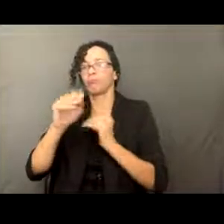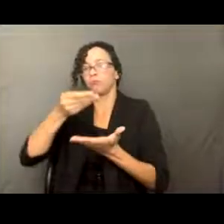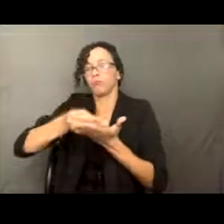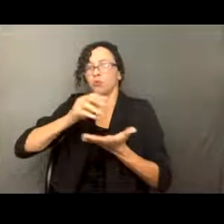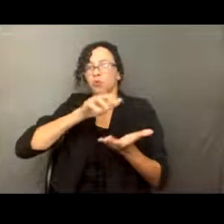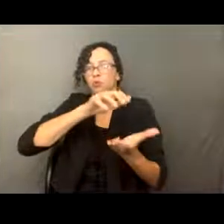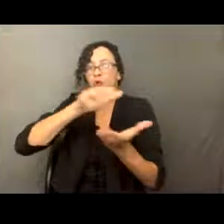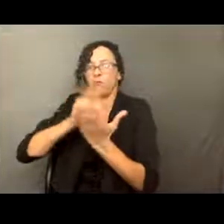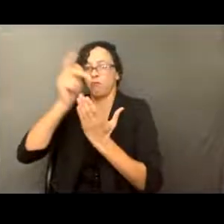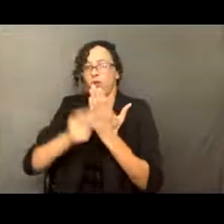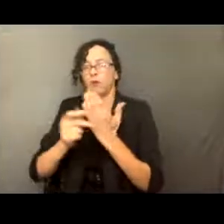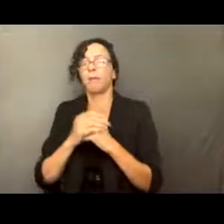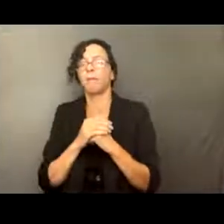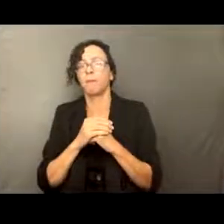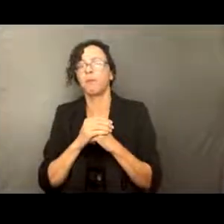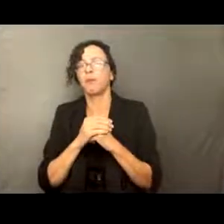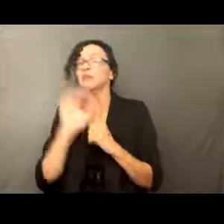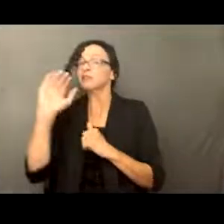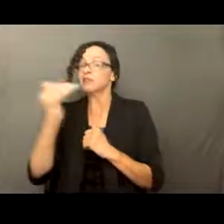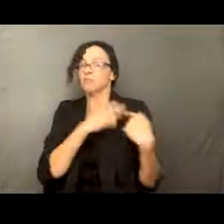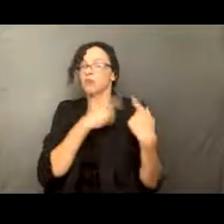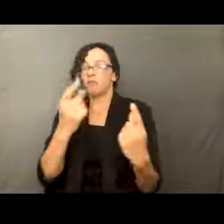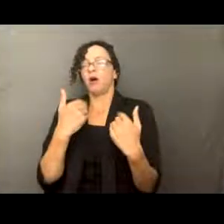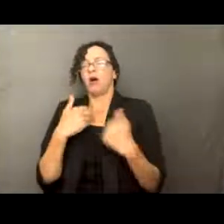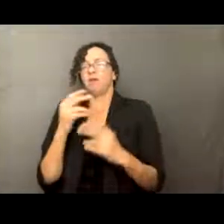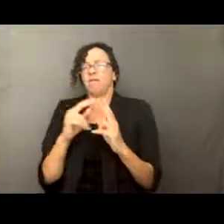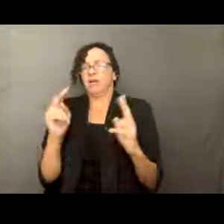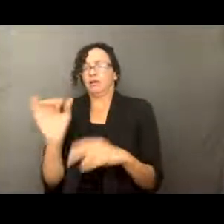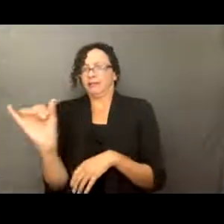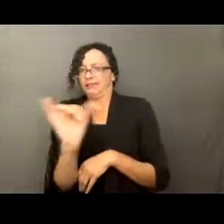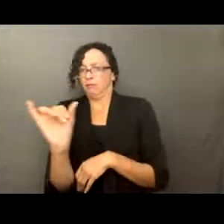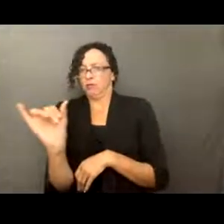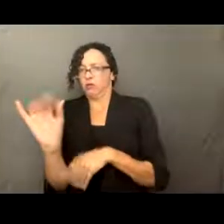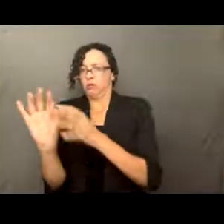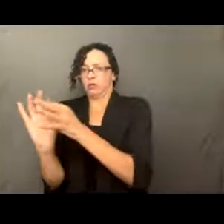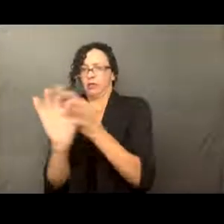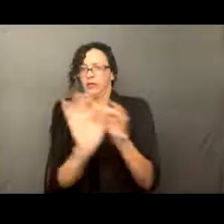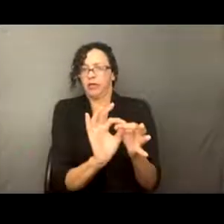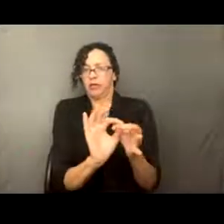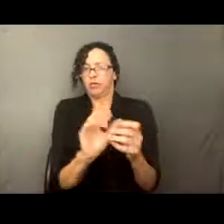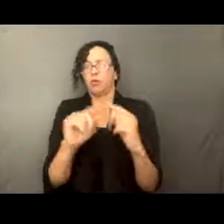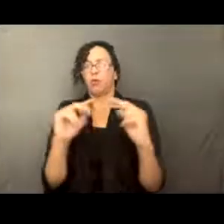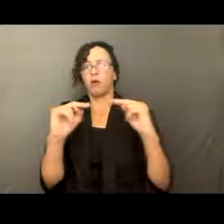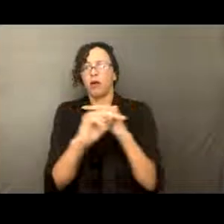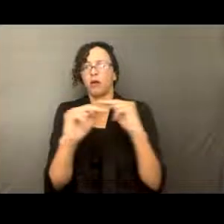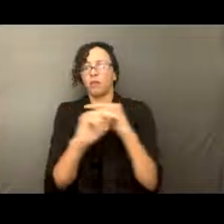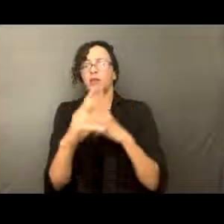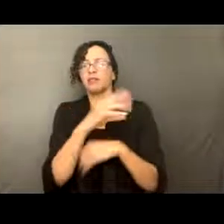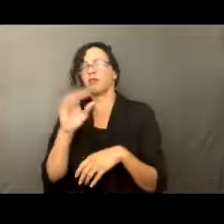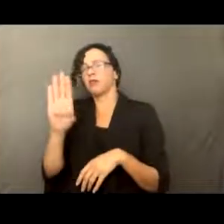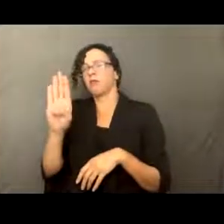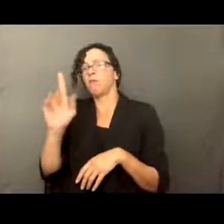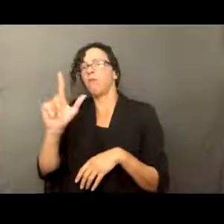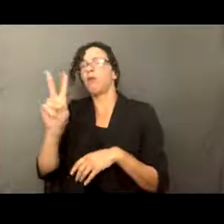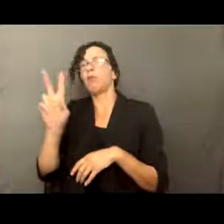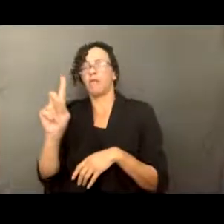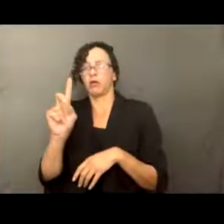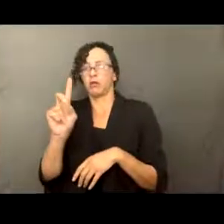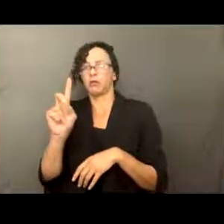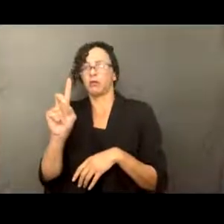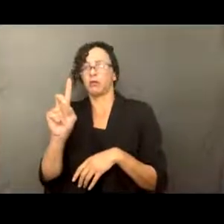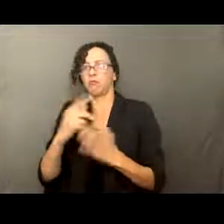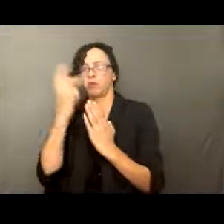so far, it seems like it has a very similar connection to the Highways to Boulevard program and the Reconnecting